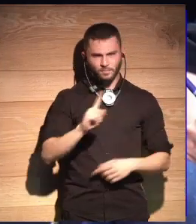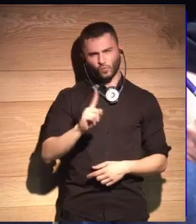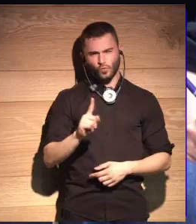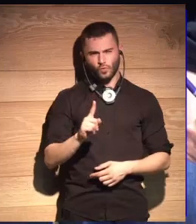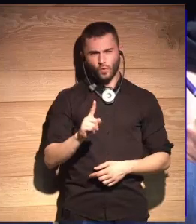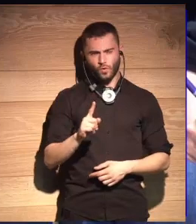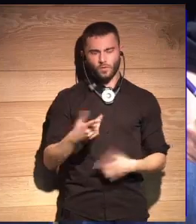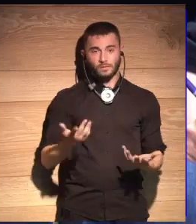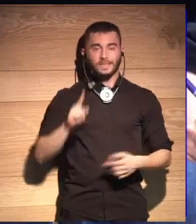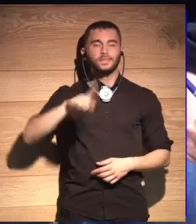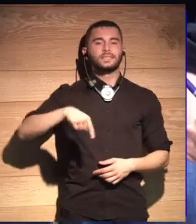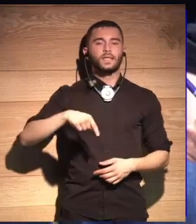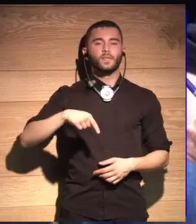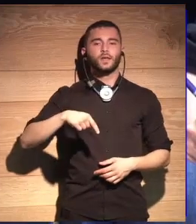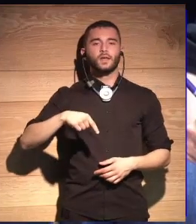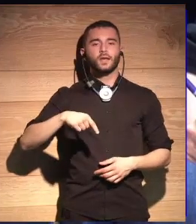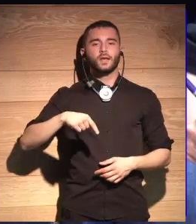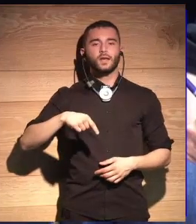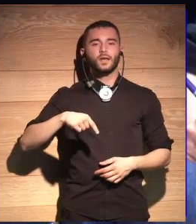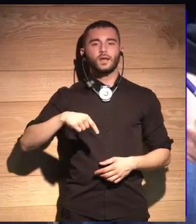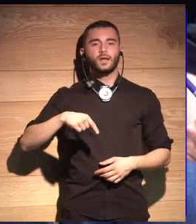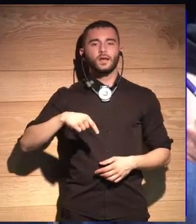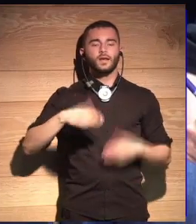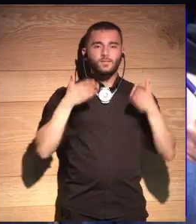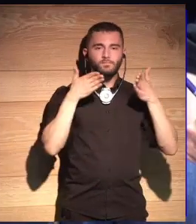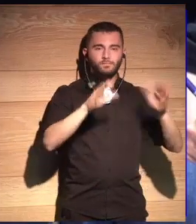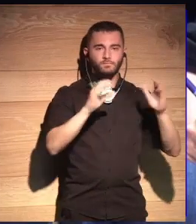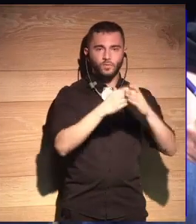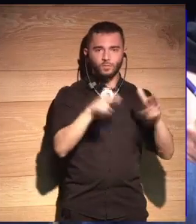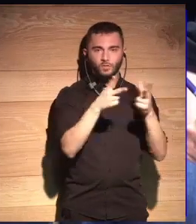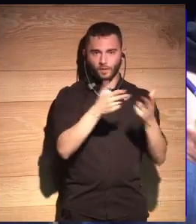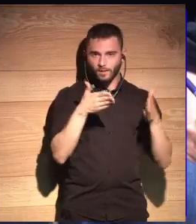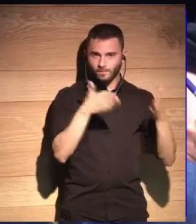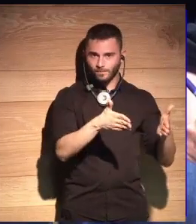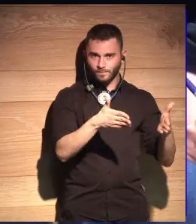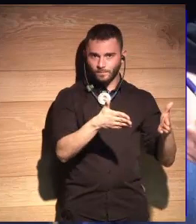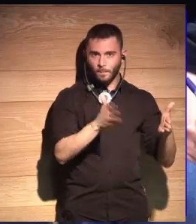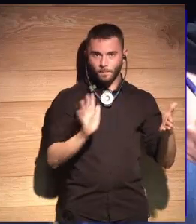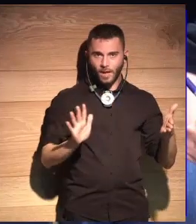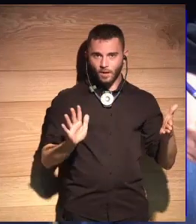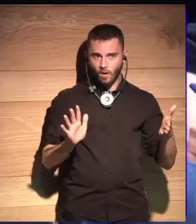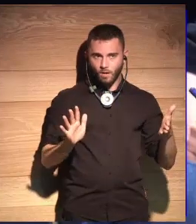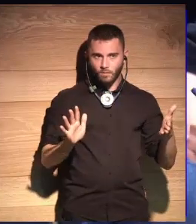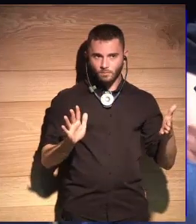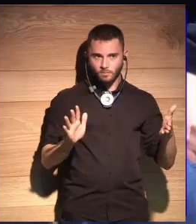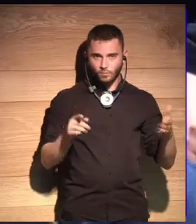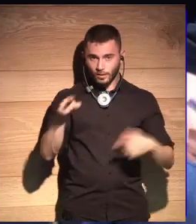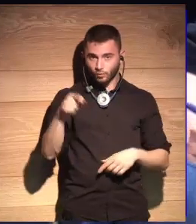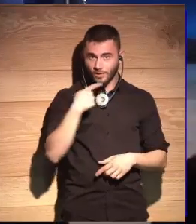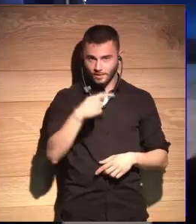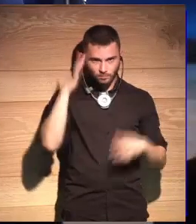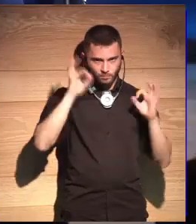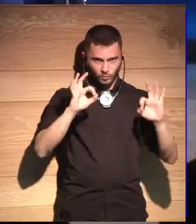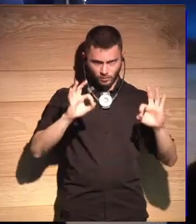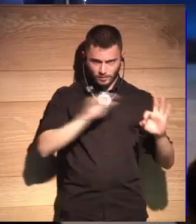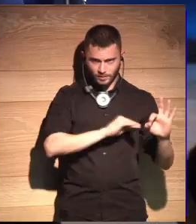wrong way, or so it is alleged. But I think you're making an important point about, the that the structural forces